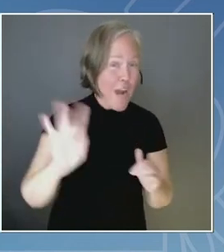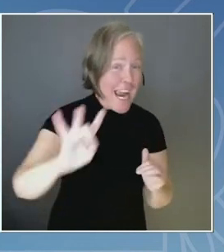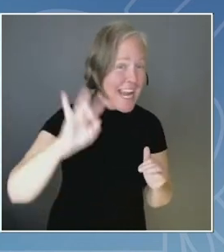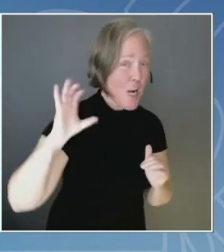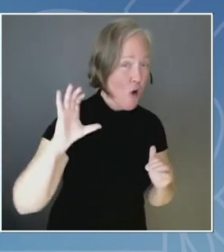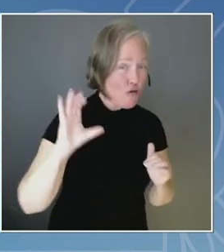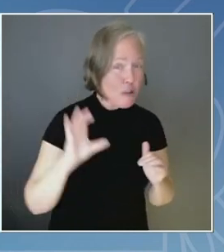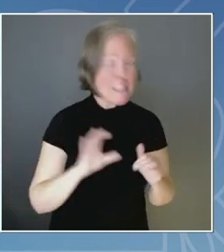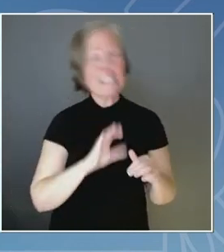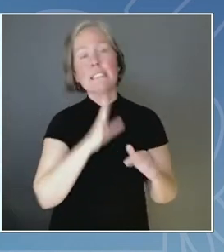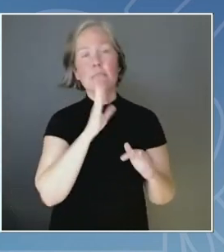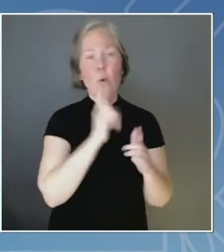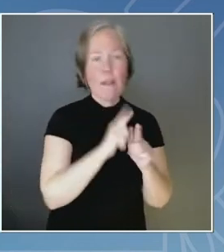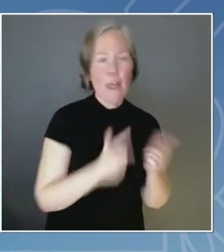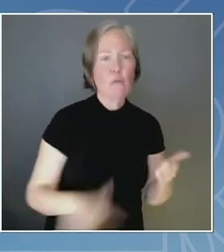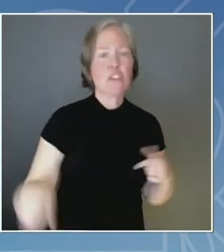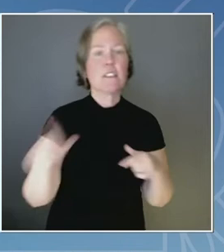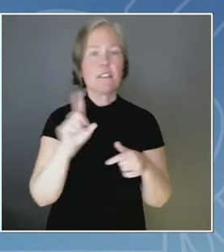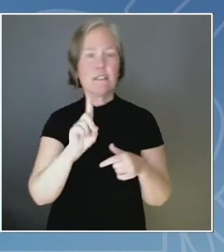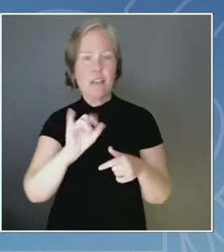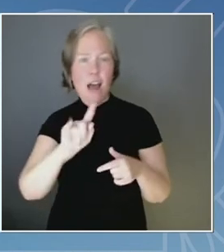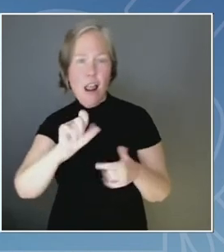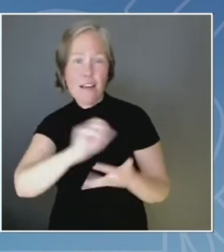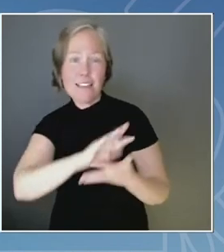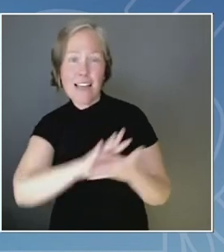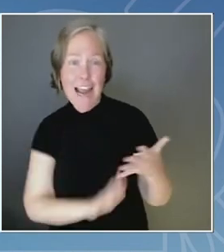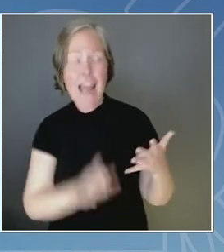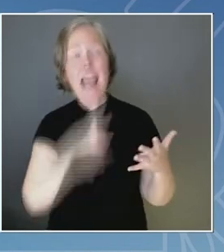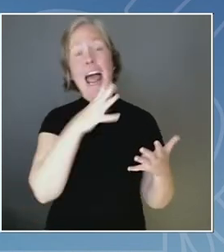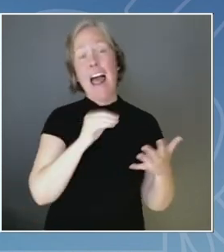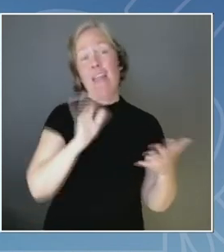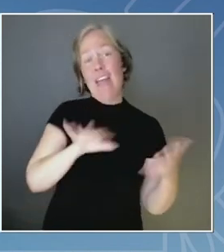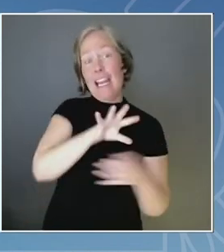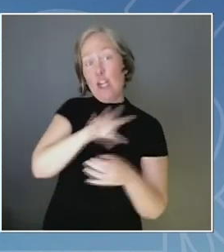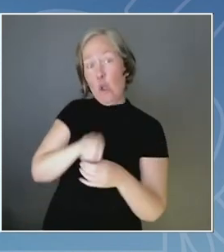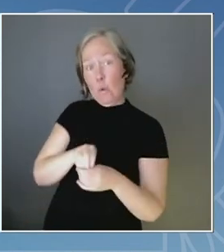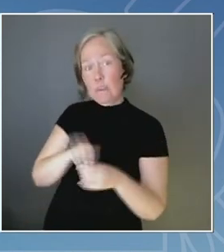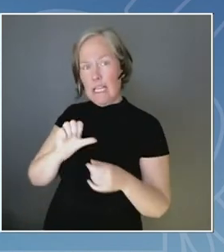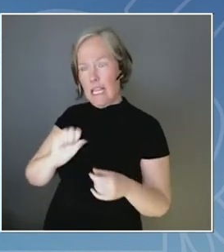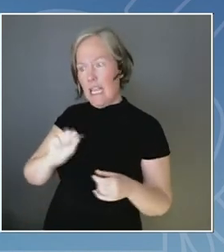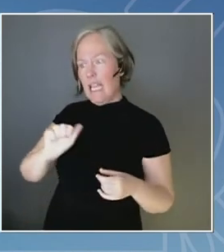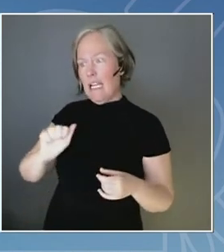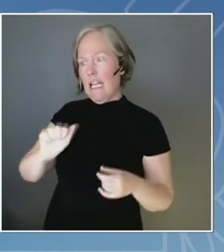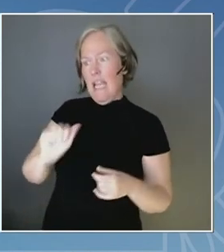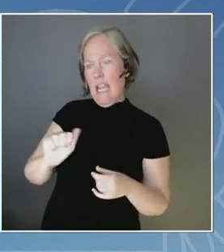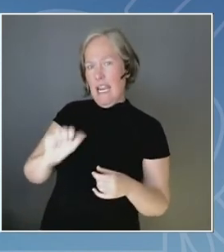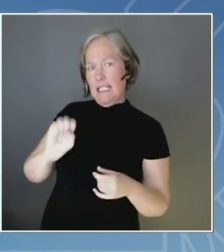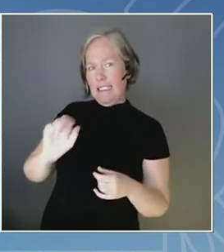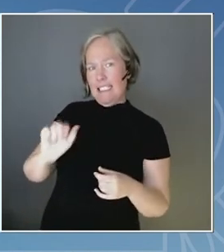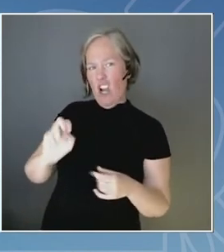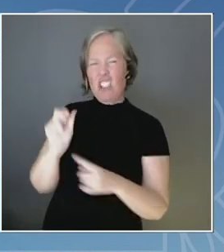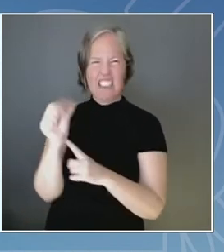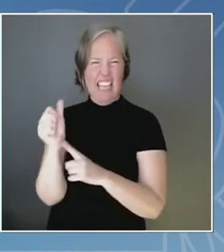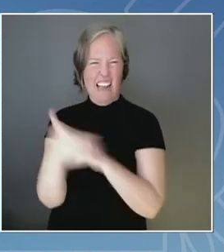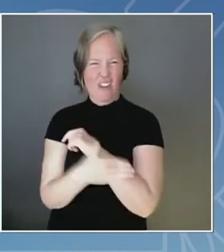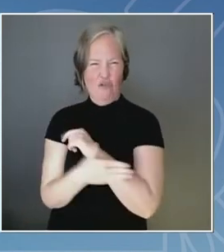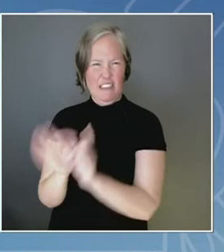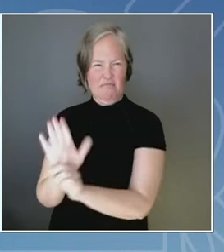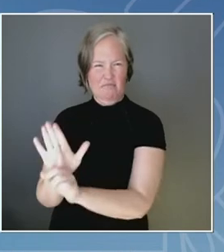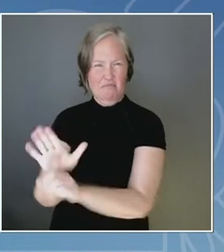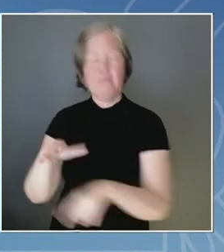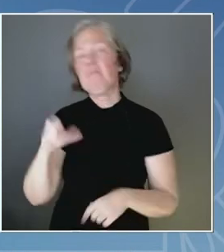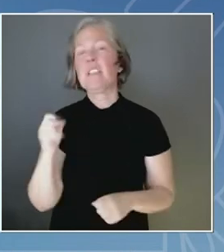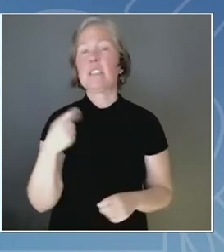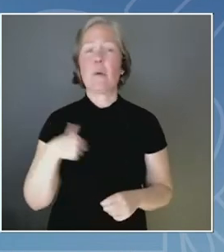10 nations that comprise the ASEAN. Today, we have the honor to welcome and engage in a conversation with five prominent and